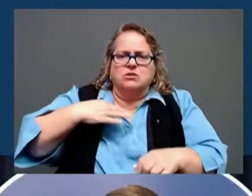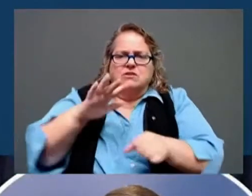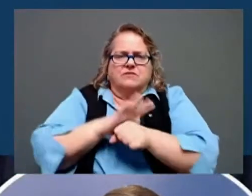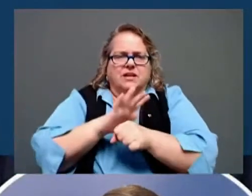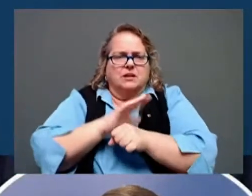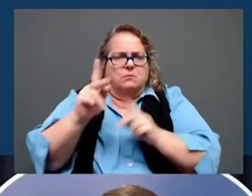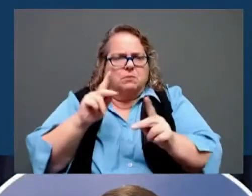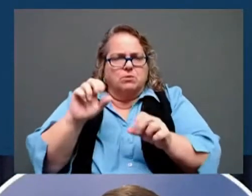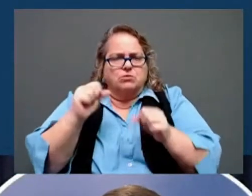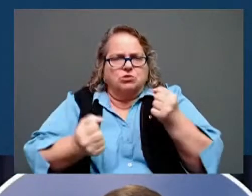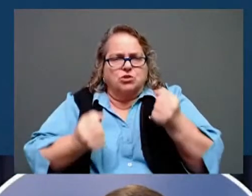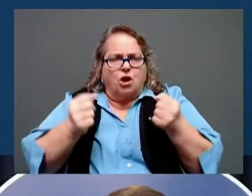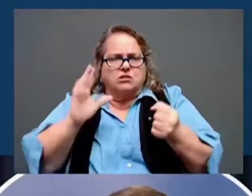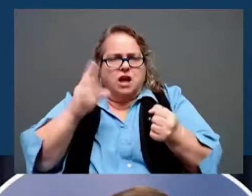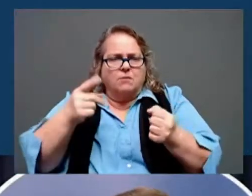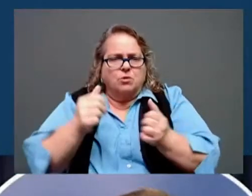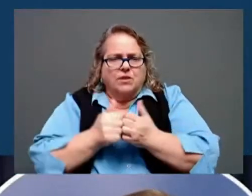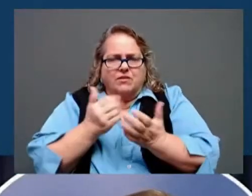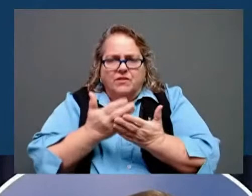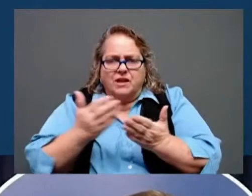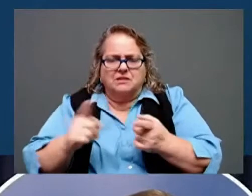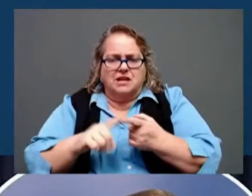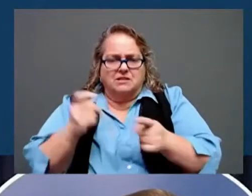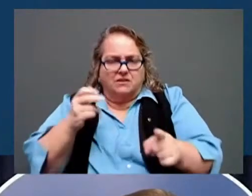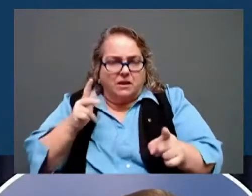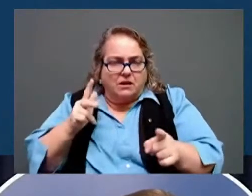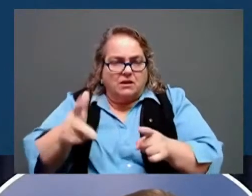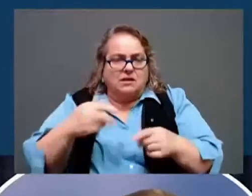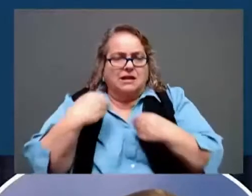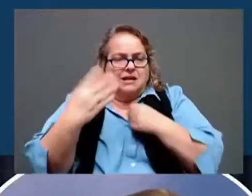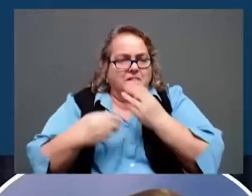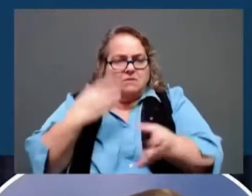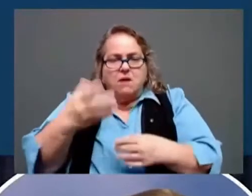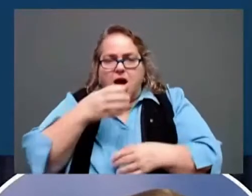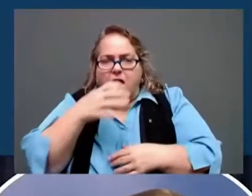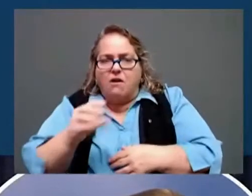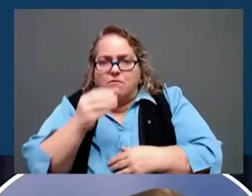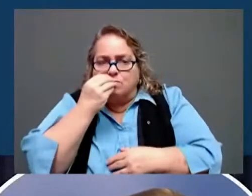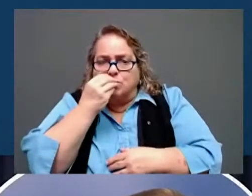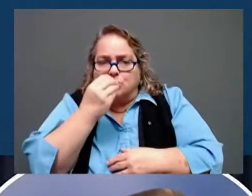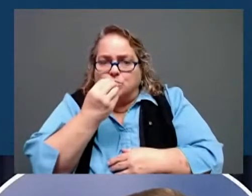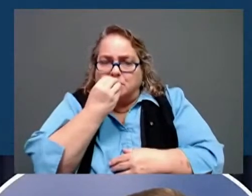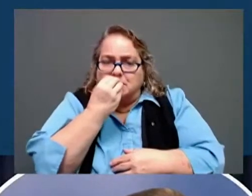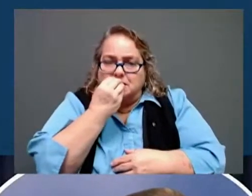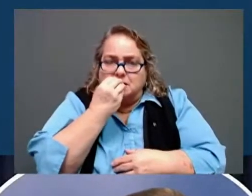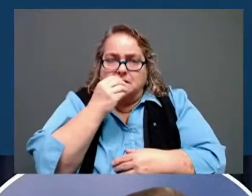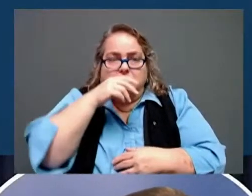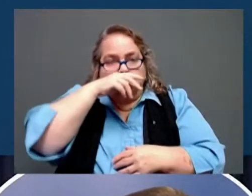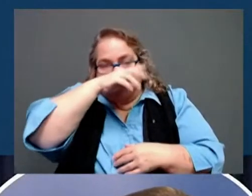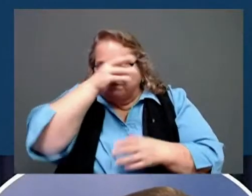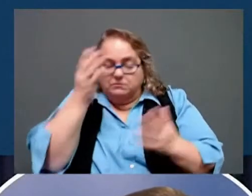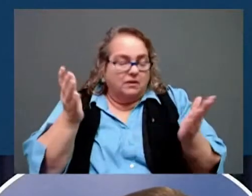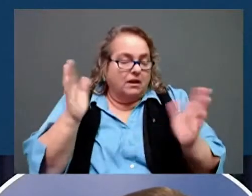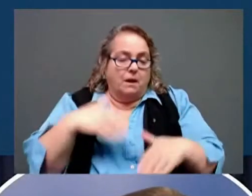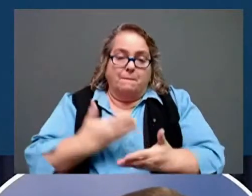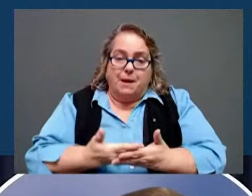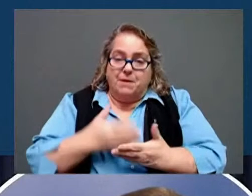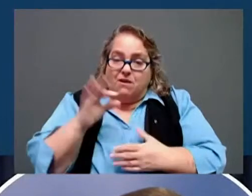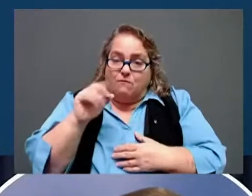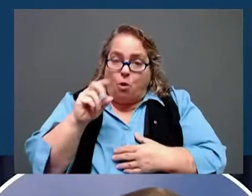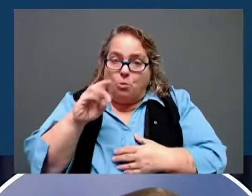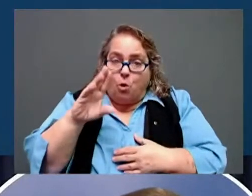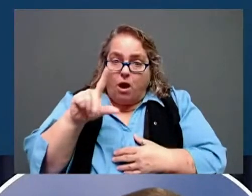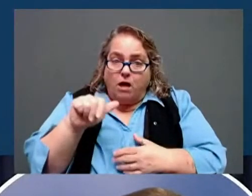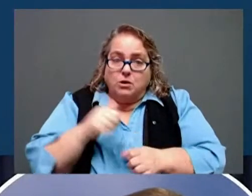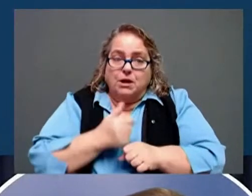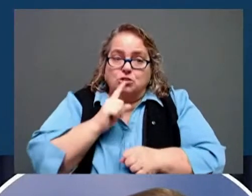up as they came through, giving them hot food to eat. Man, baby formula to make sure that everybody